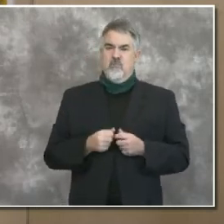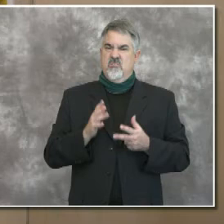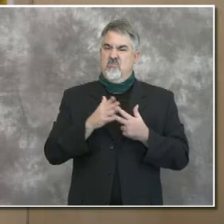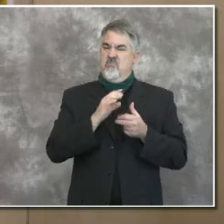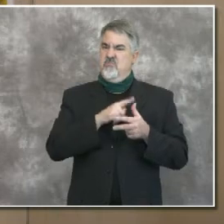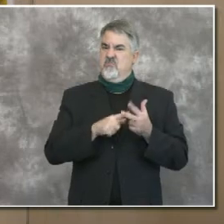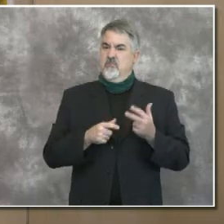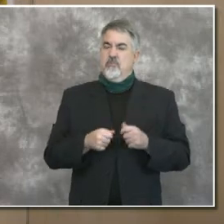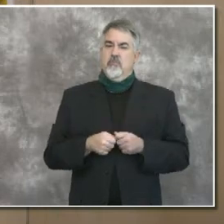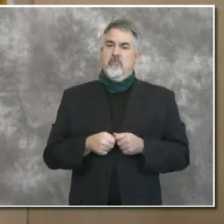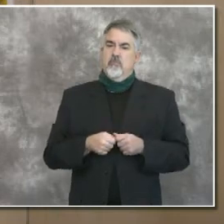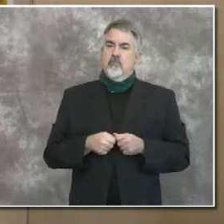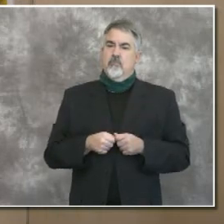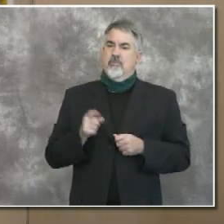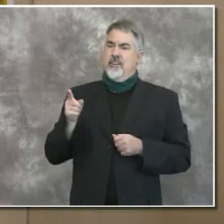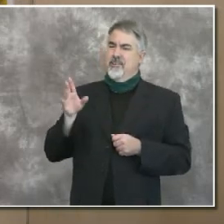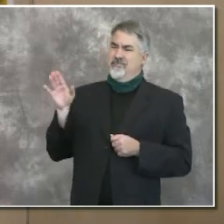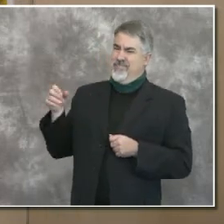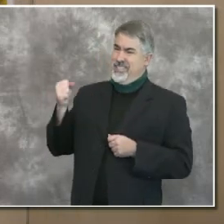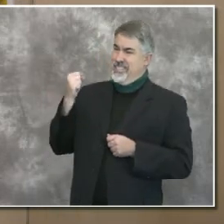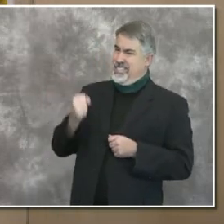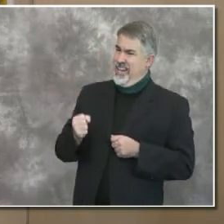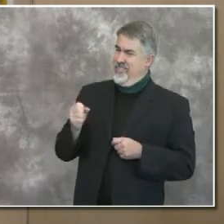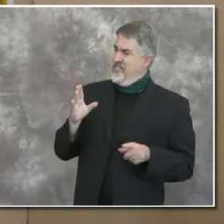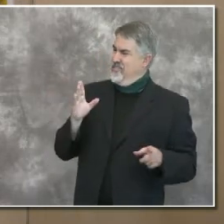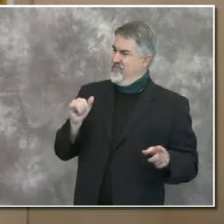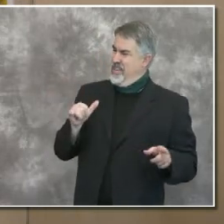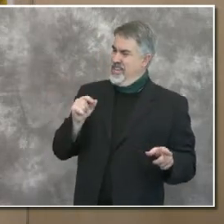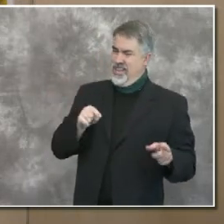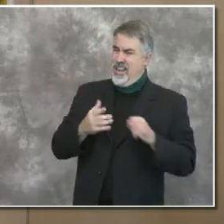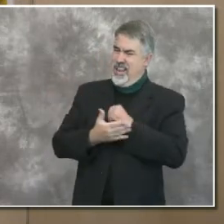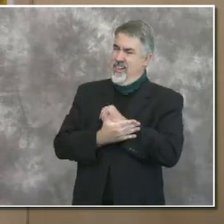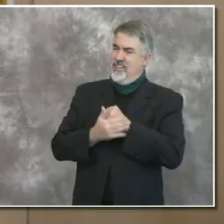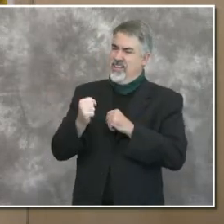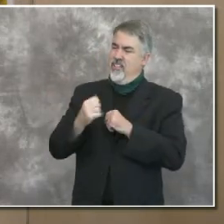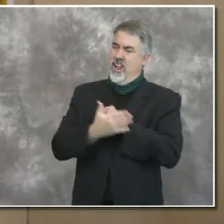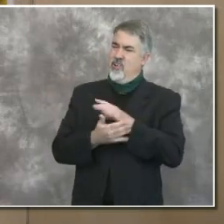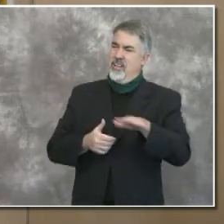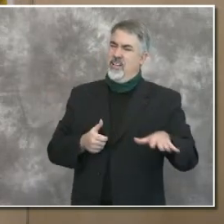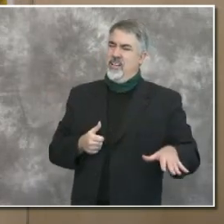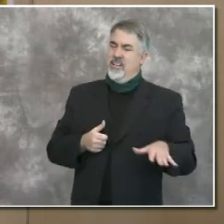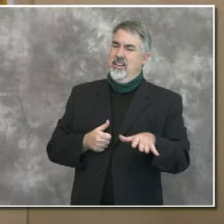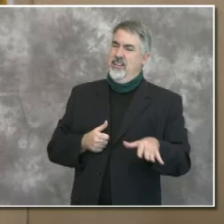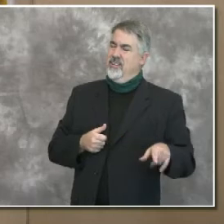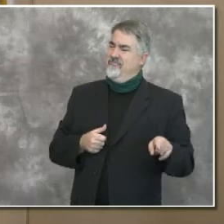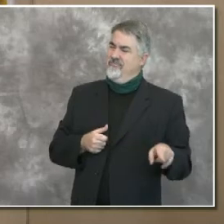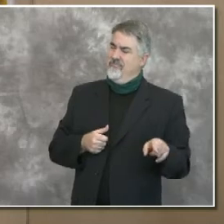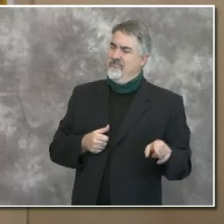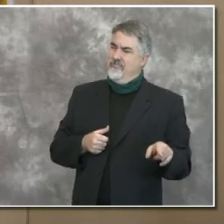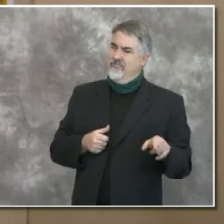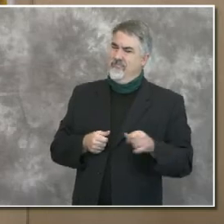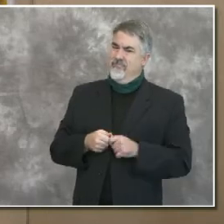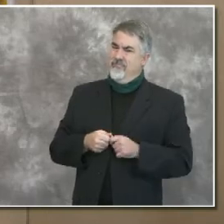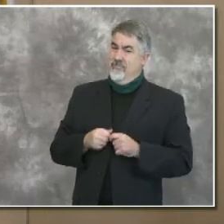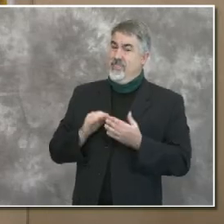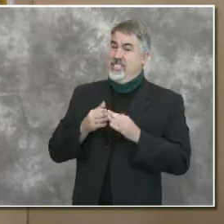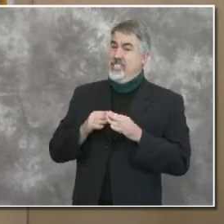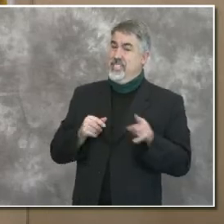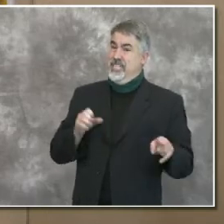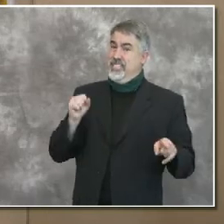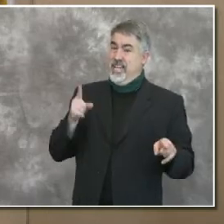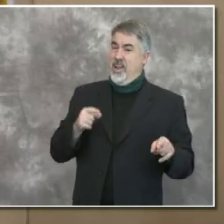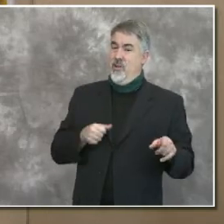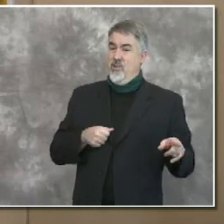southern part of the county. Aside from just the City of San Diego, Chula Vista is the second